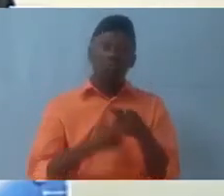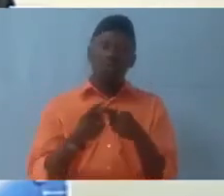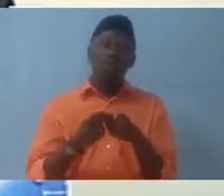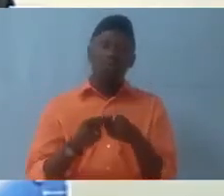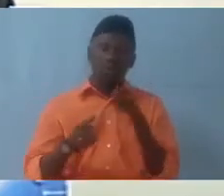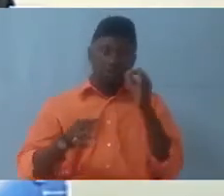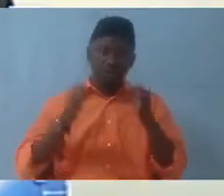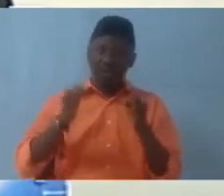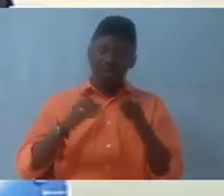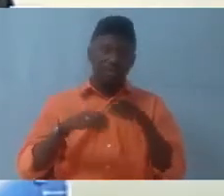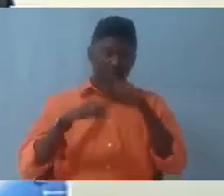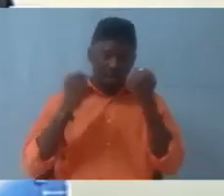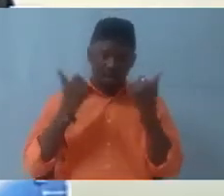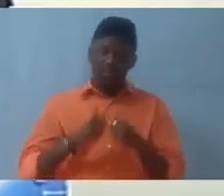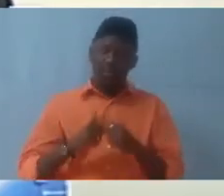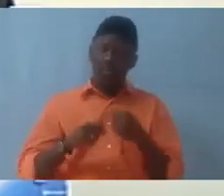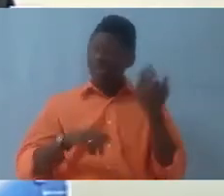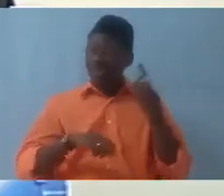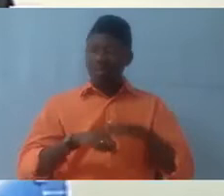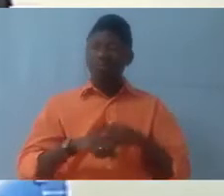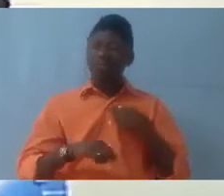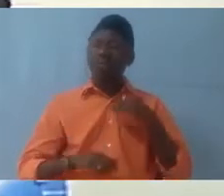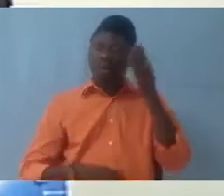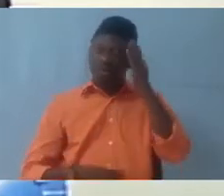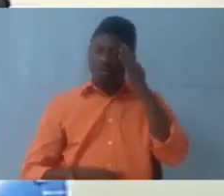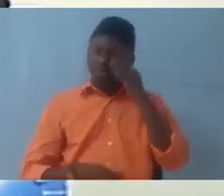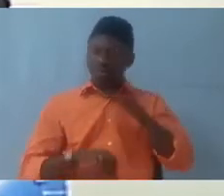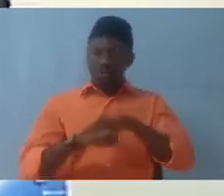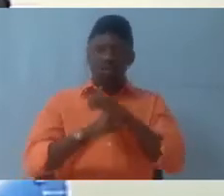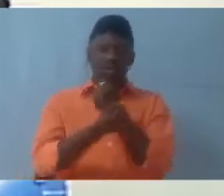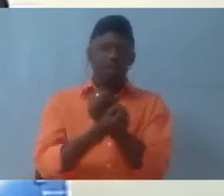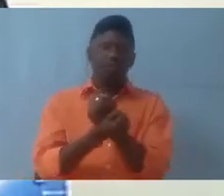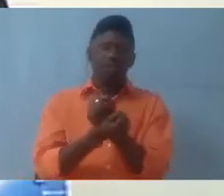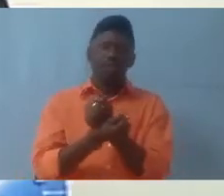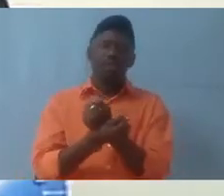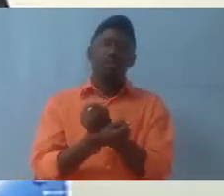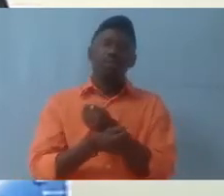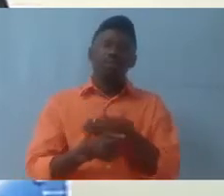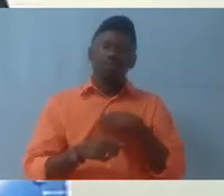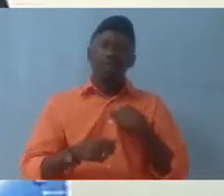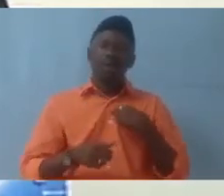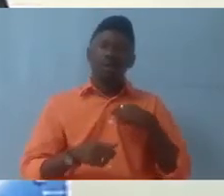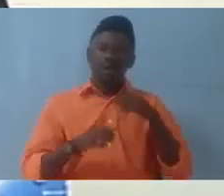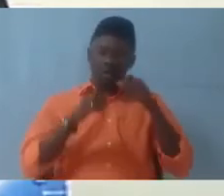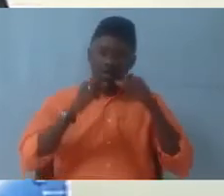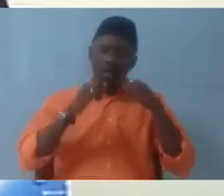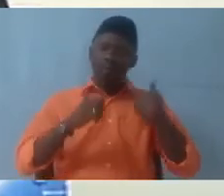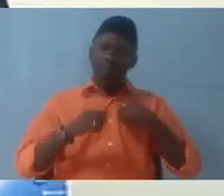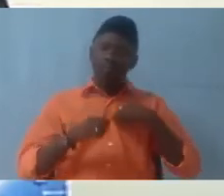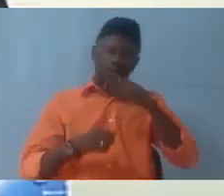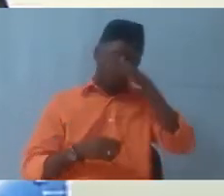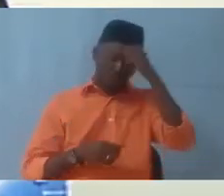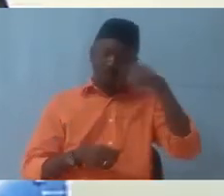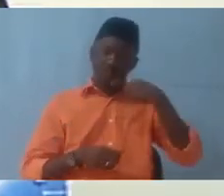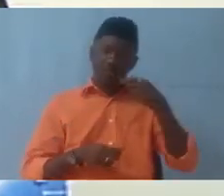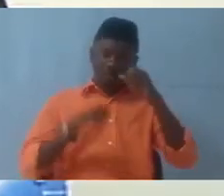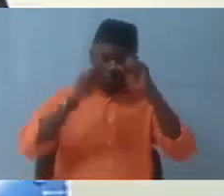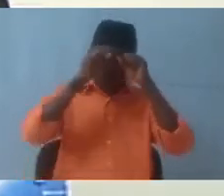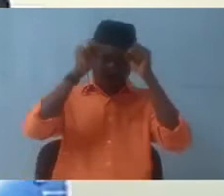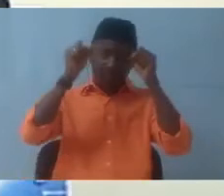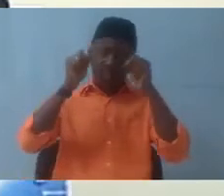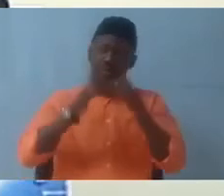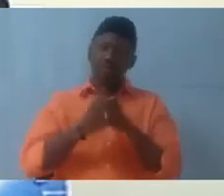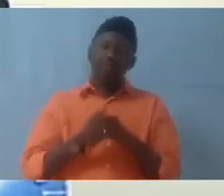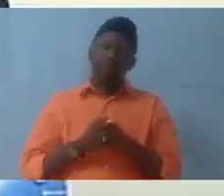bu non ci bopam. But I know he was arrested by agents of the state at the police. Way na xam na ne dal ñi liggey ci nguur gi ñoko jappon. And so